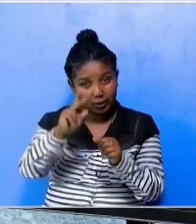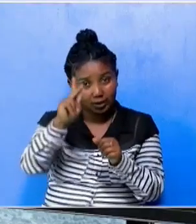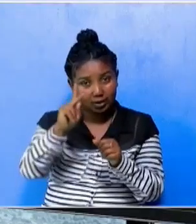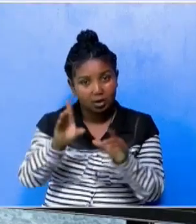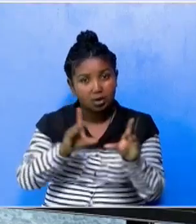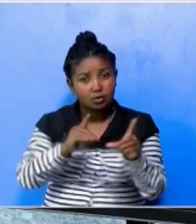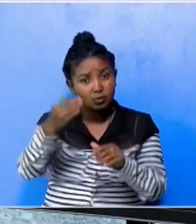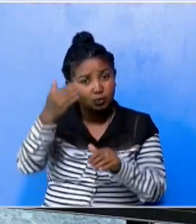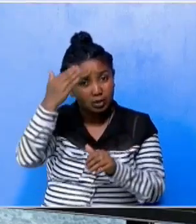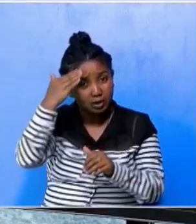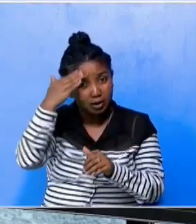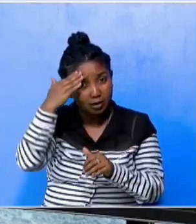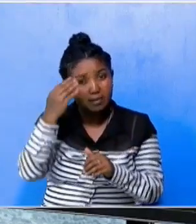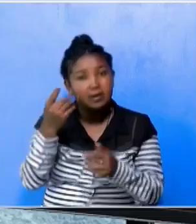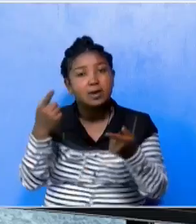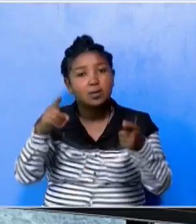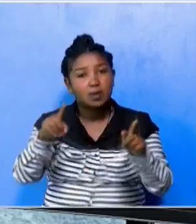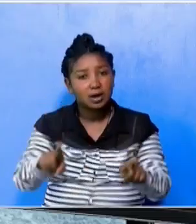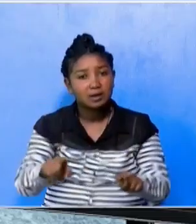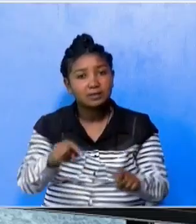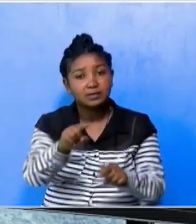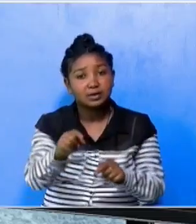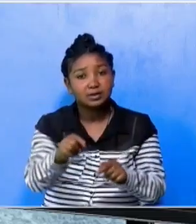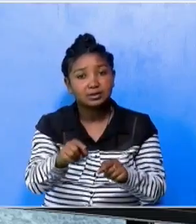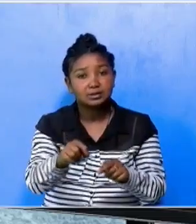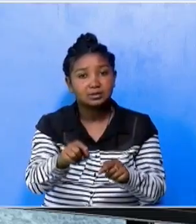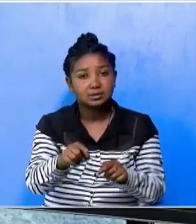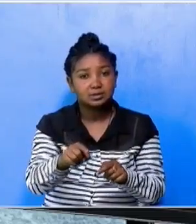Do we know when there is now